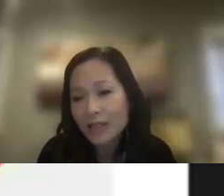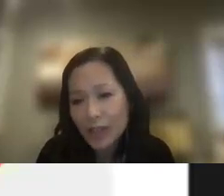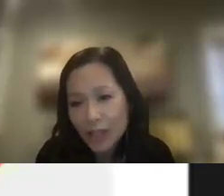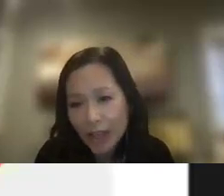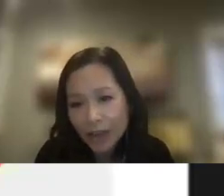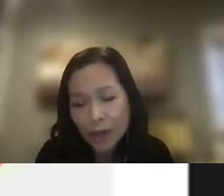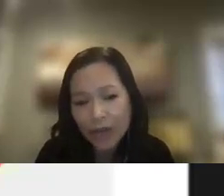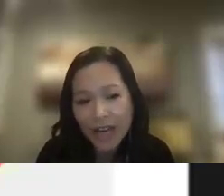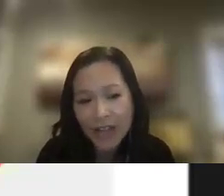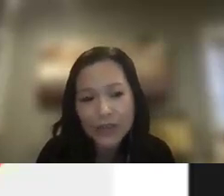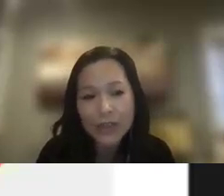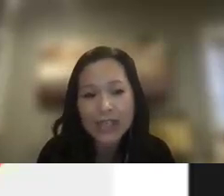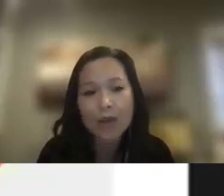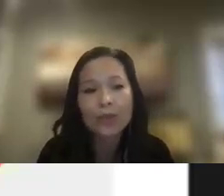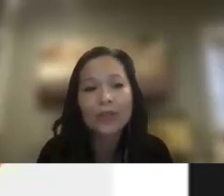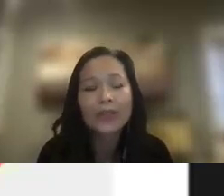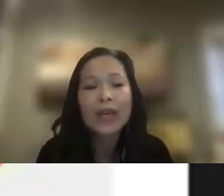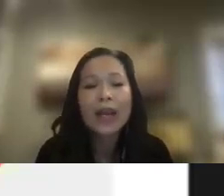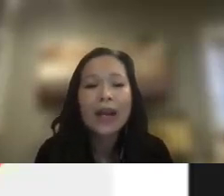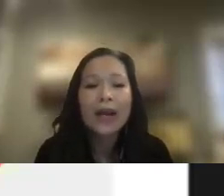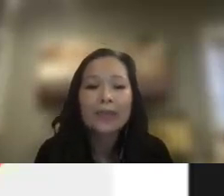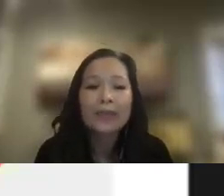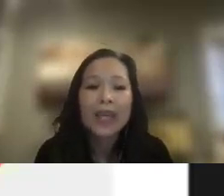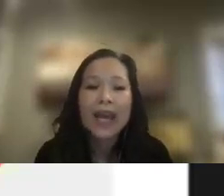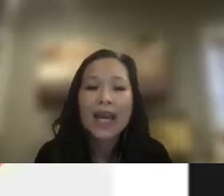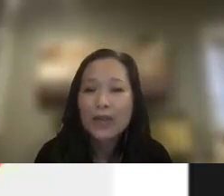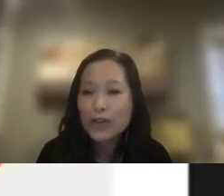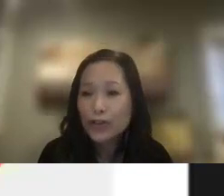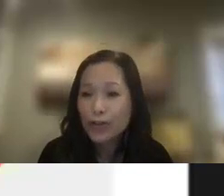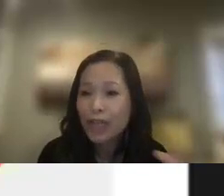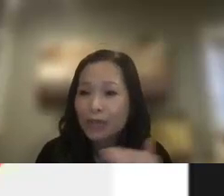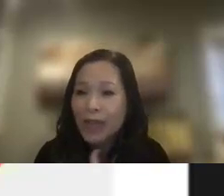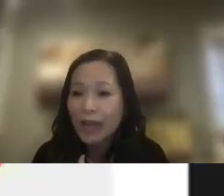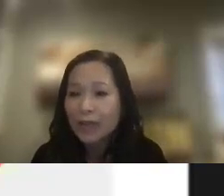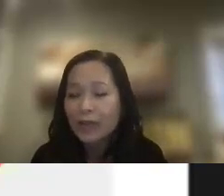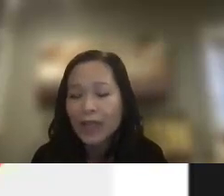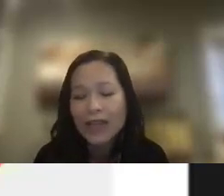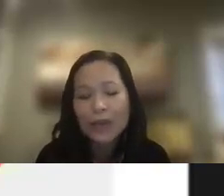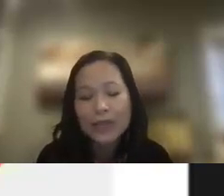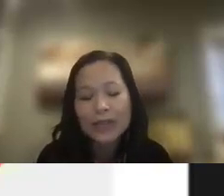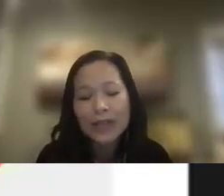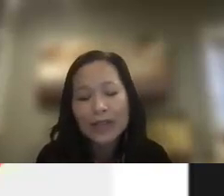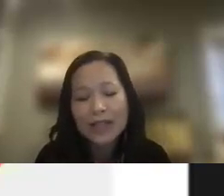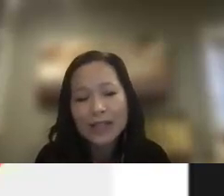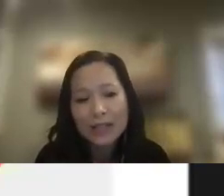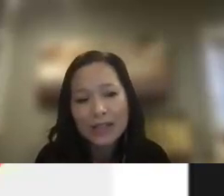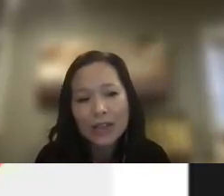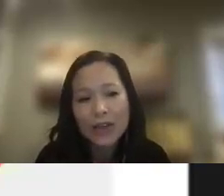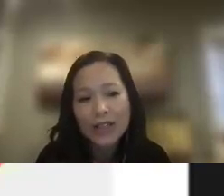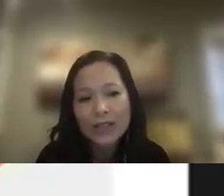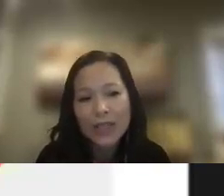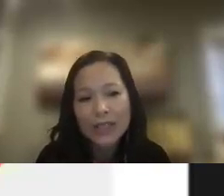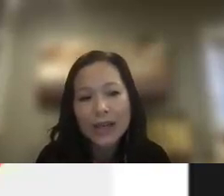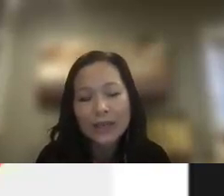with a list of hearing healthcare providers, for example. Another stream that was